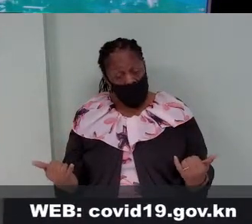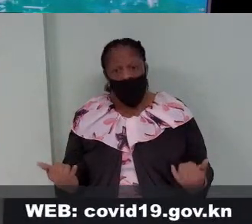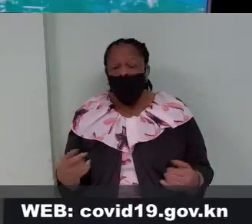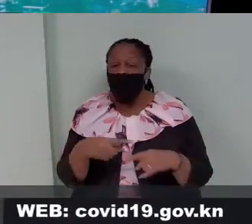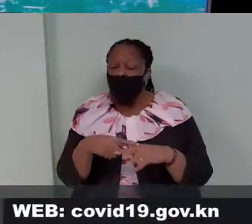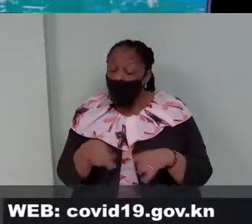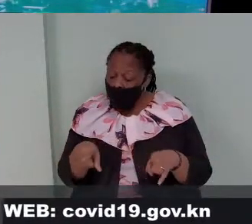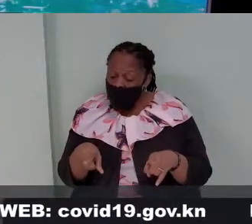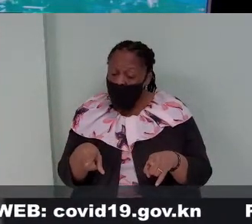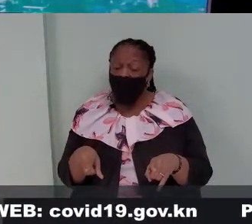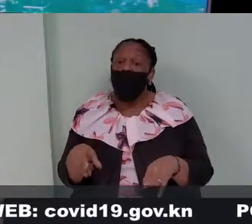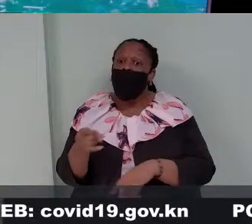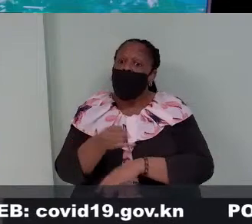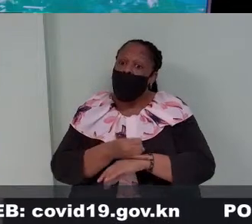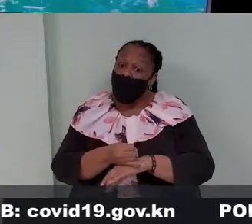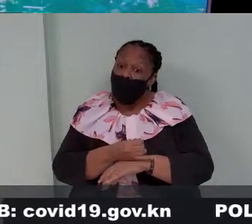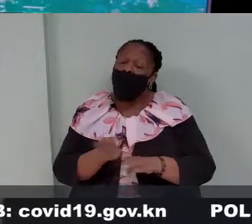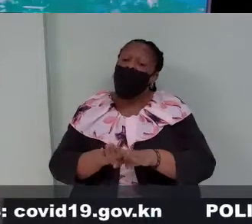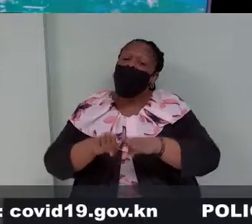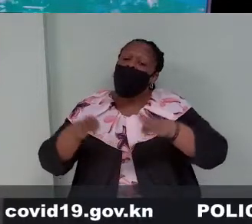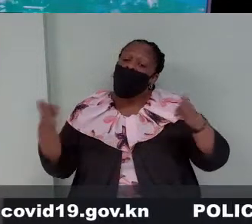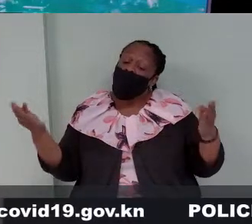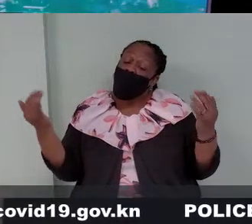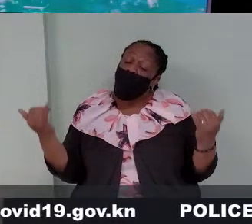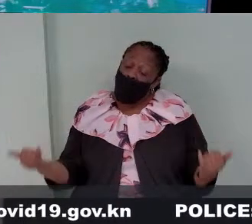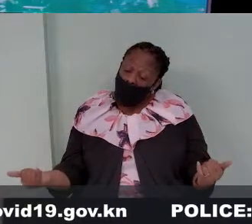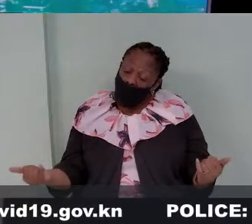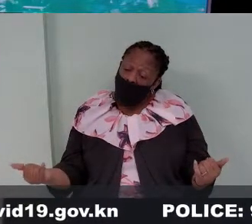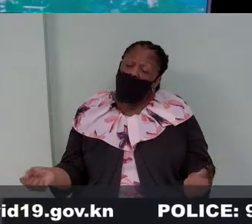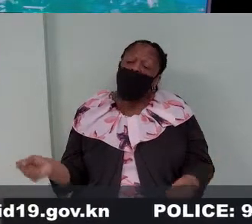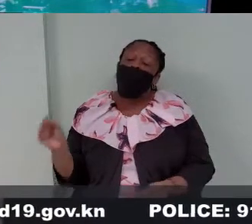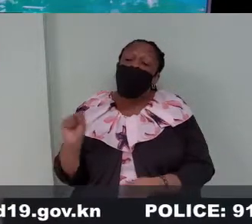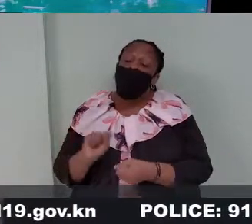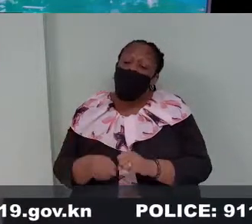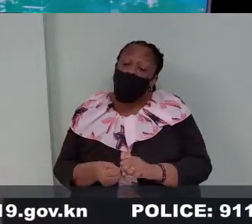but our borders are open. And yes, the CMO had a very